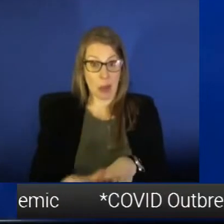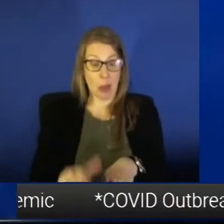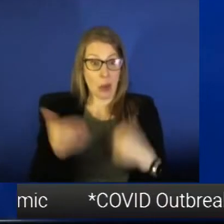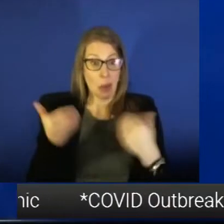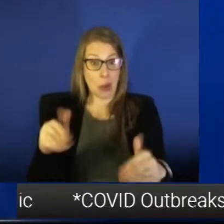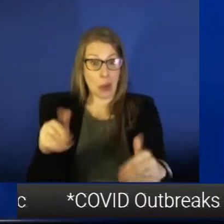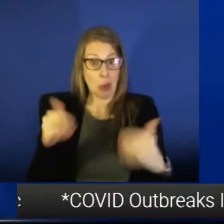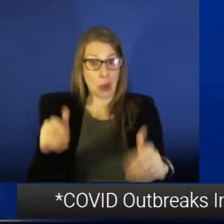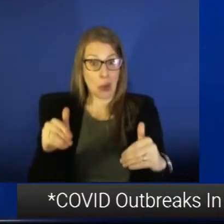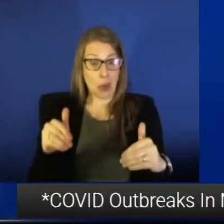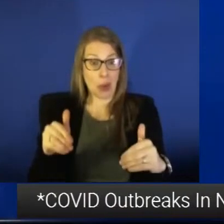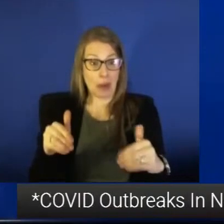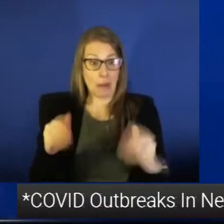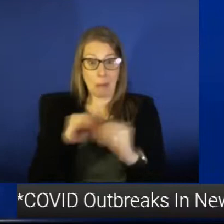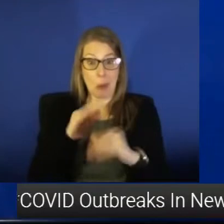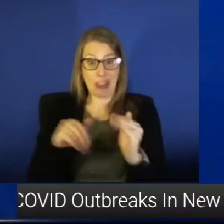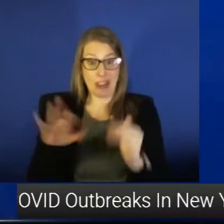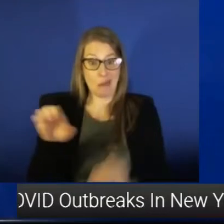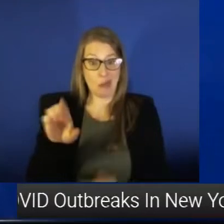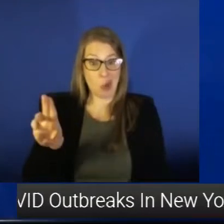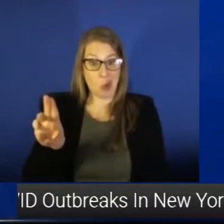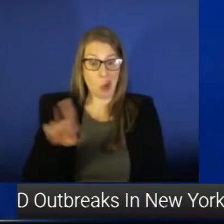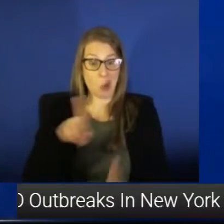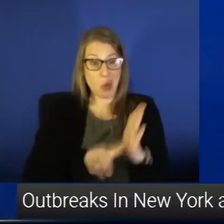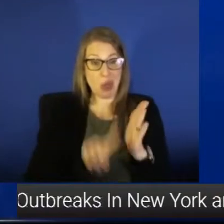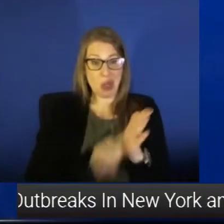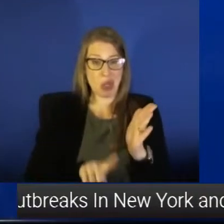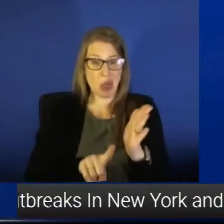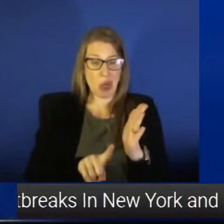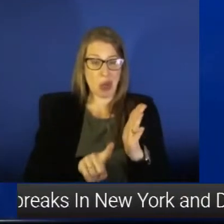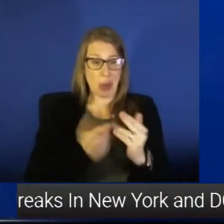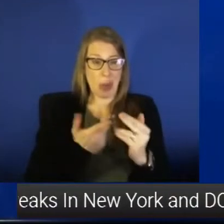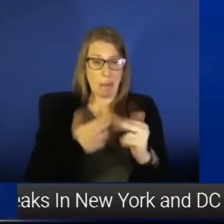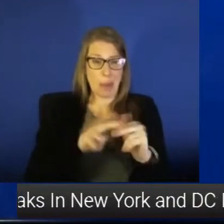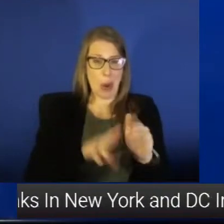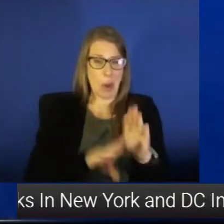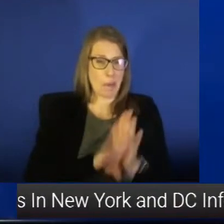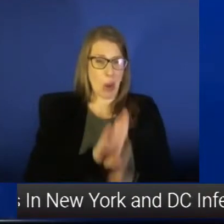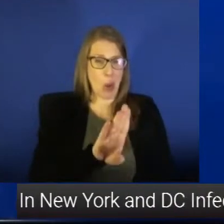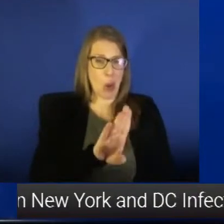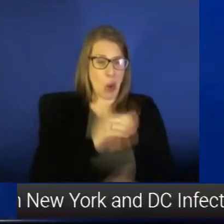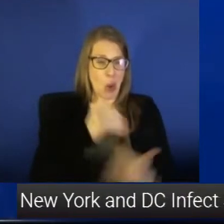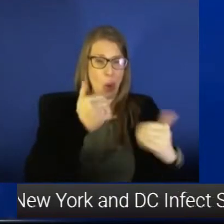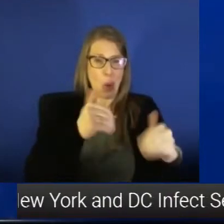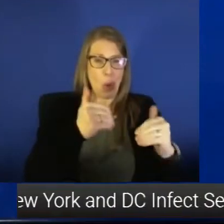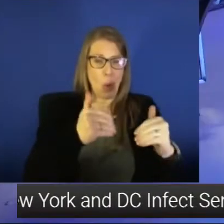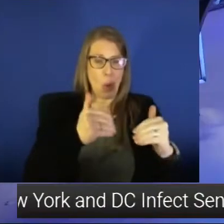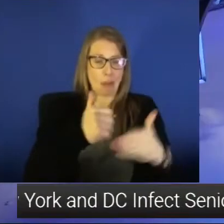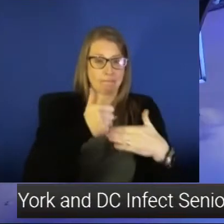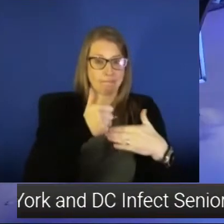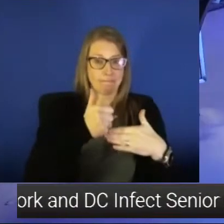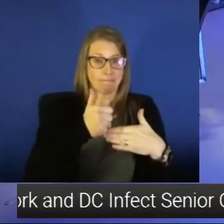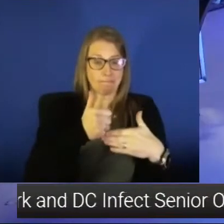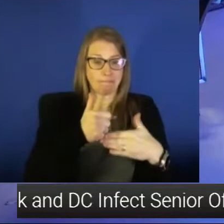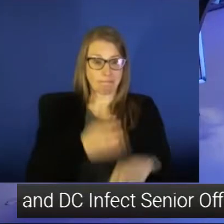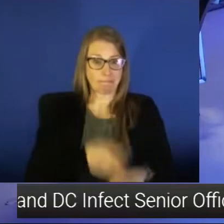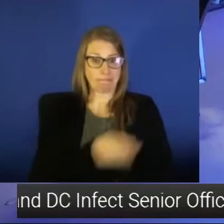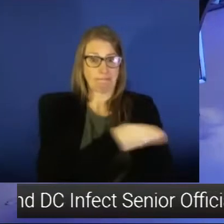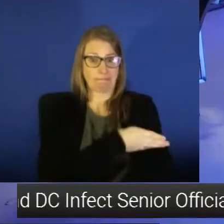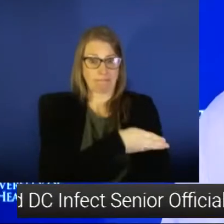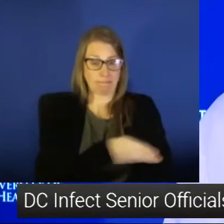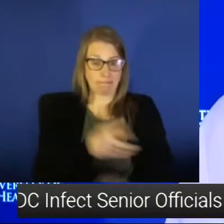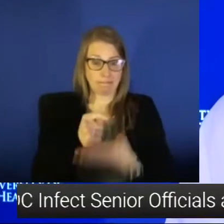for influenza. I mean, research has made a significant difference here. Yeah, absolutely. I think, as we've mentioned,